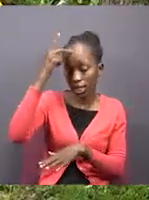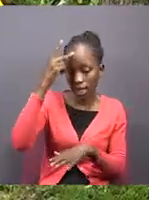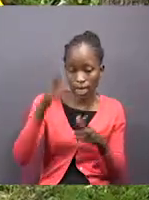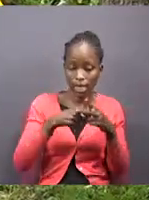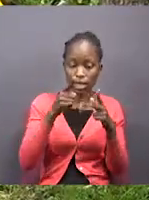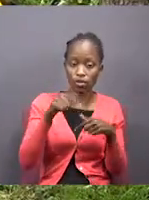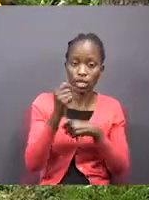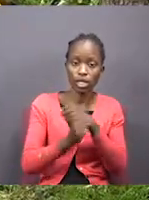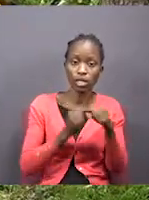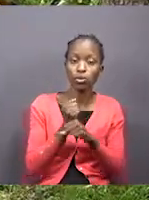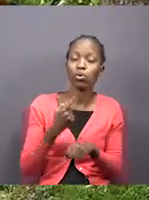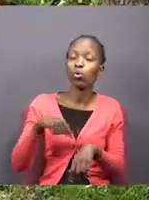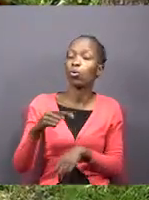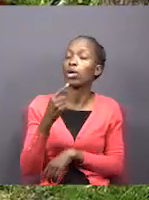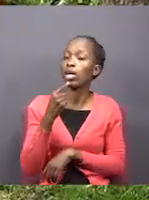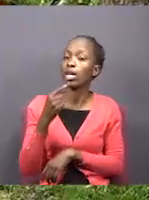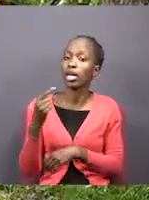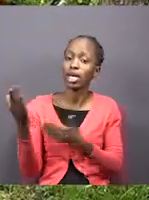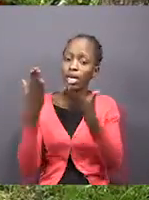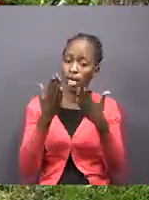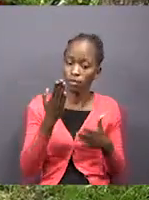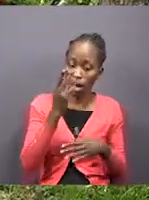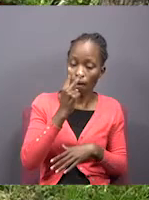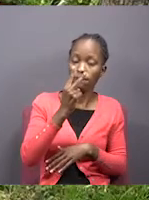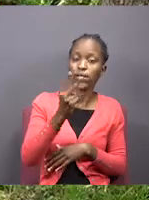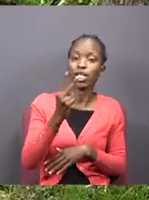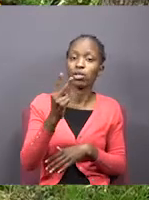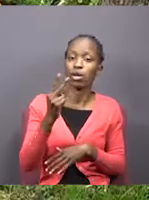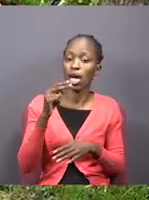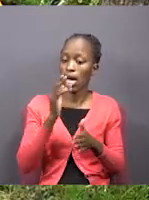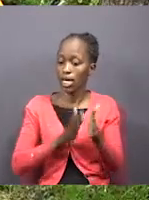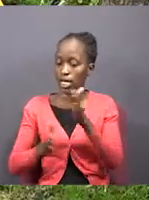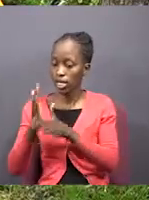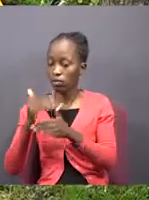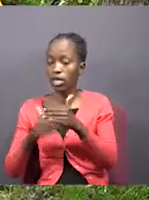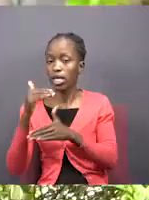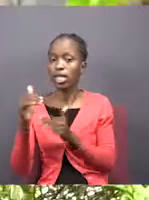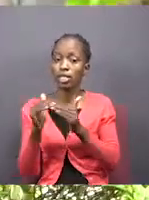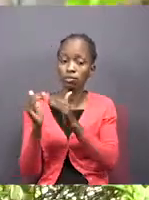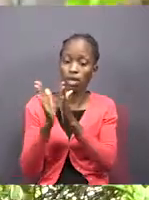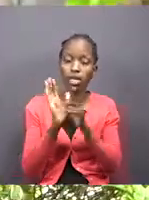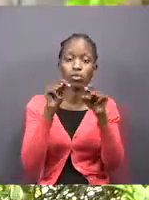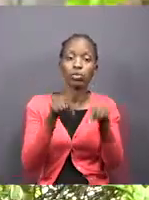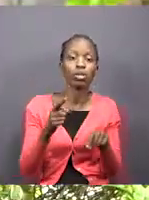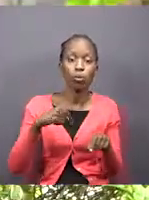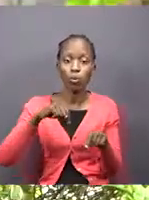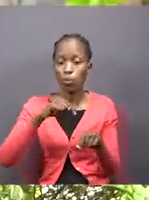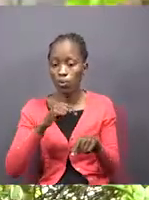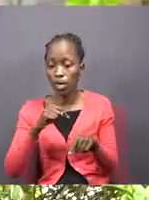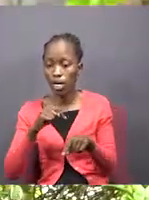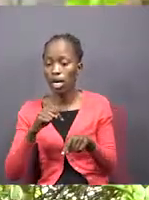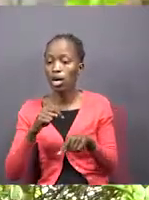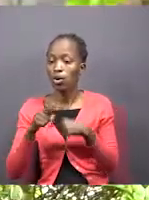the beginning of the year, we were given a vision, a word, destined for the next level. And today, we